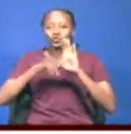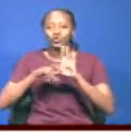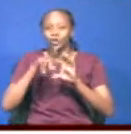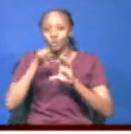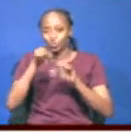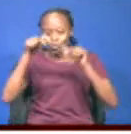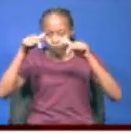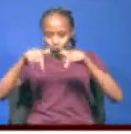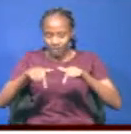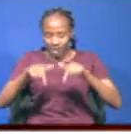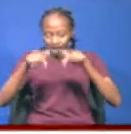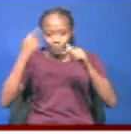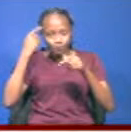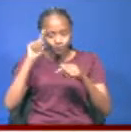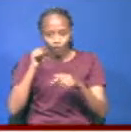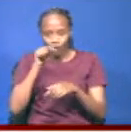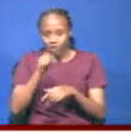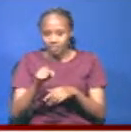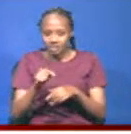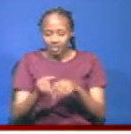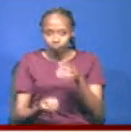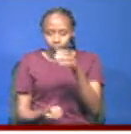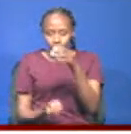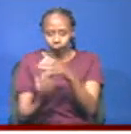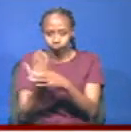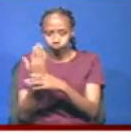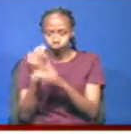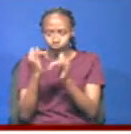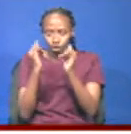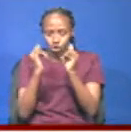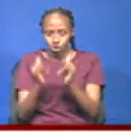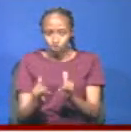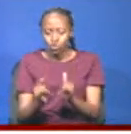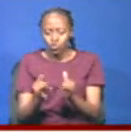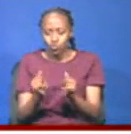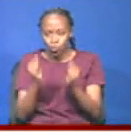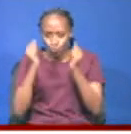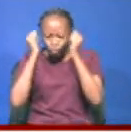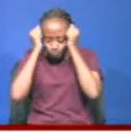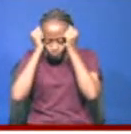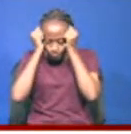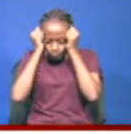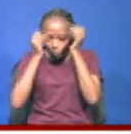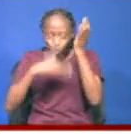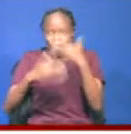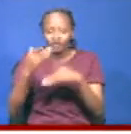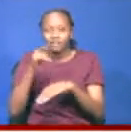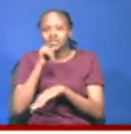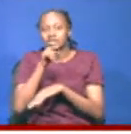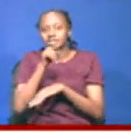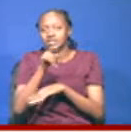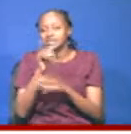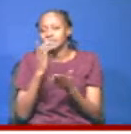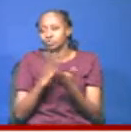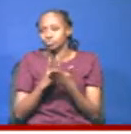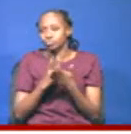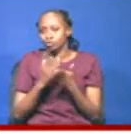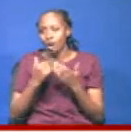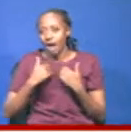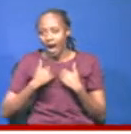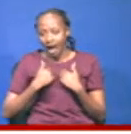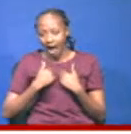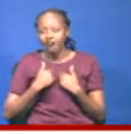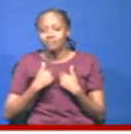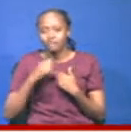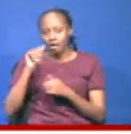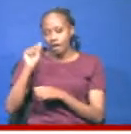groundbreaking of the new campus of the AMREF International University. AMREF has made a tremendous mark on